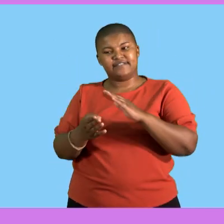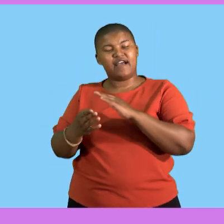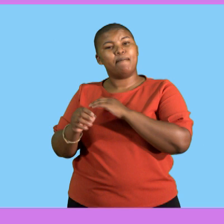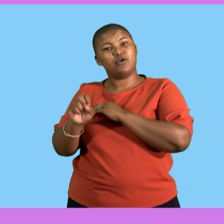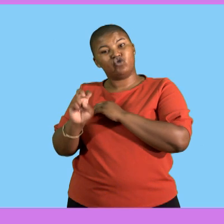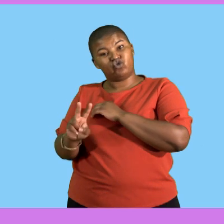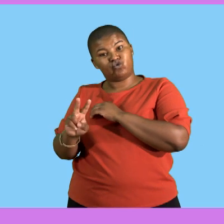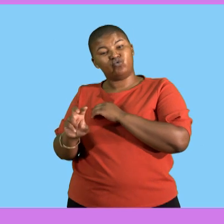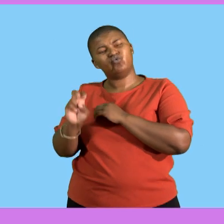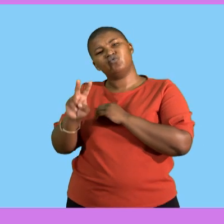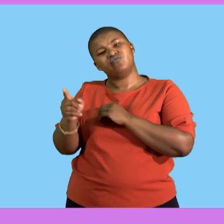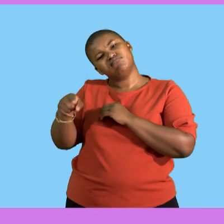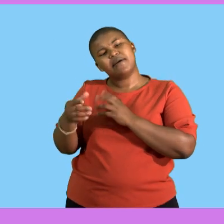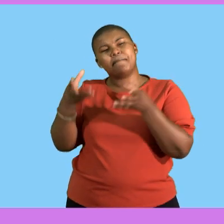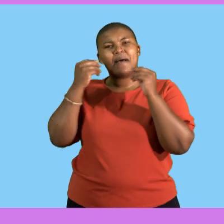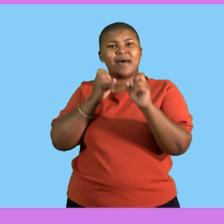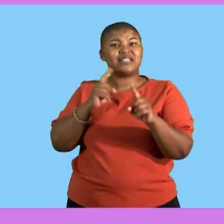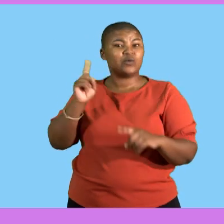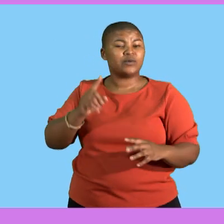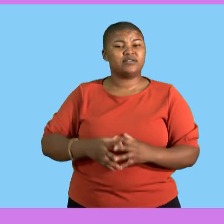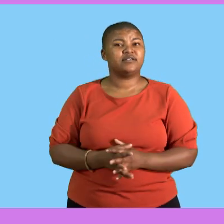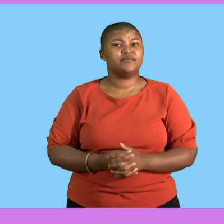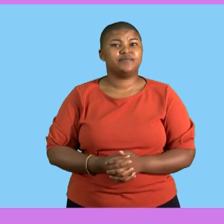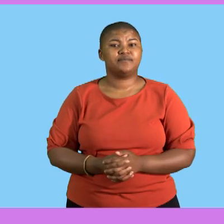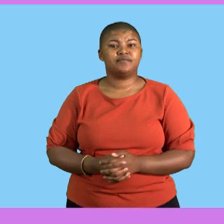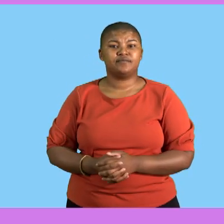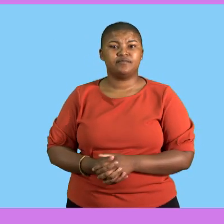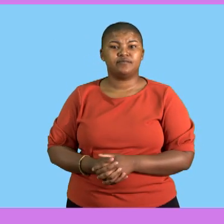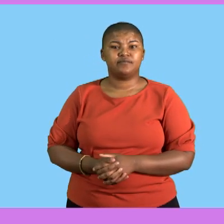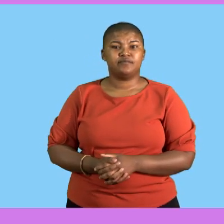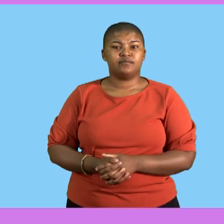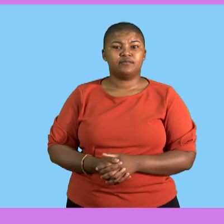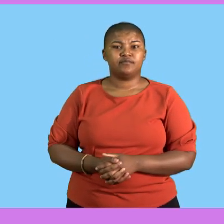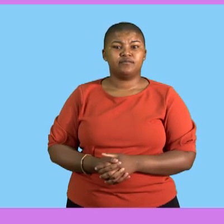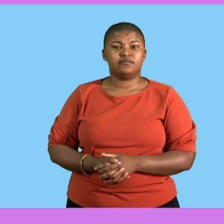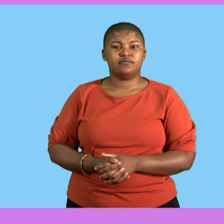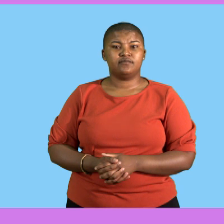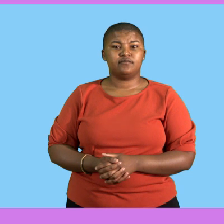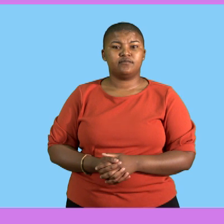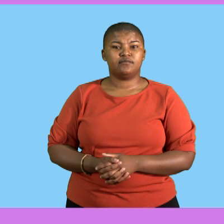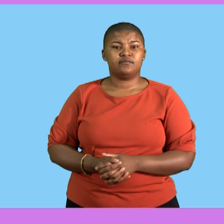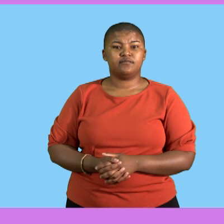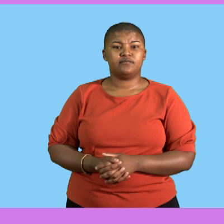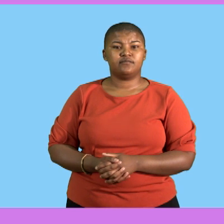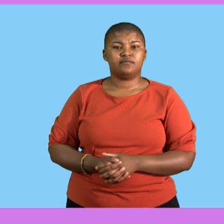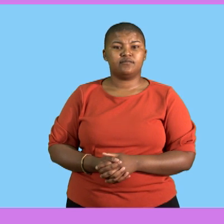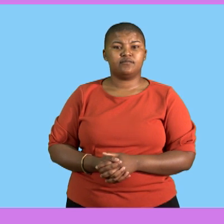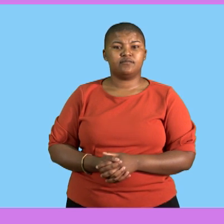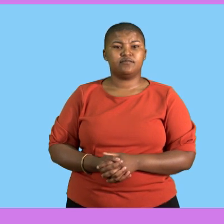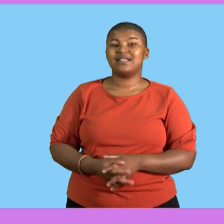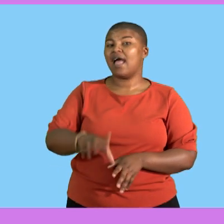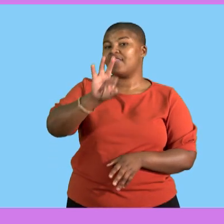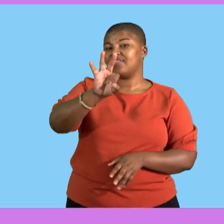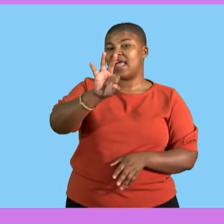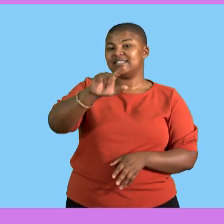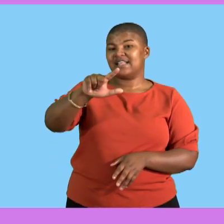is divided by 2, it gives you a total of 37 rand 50. So it